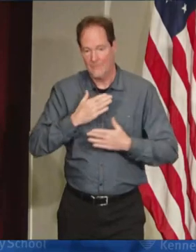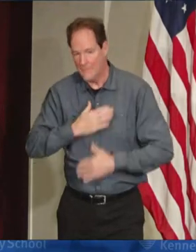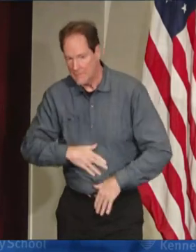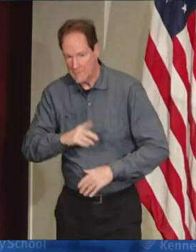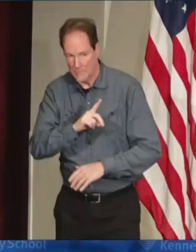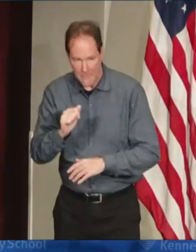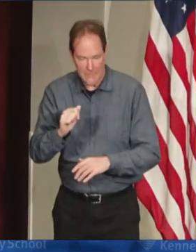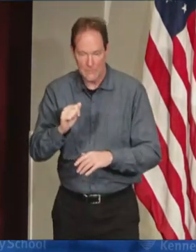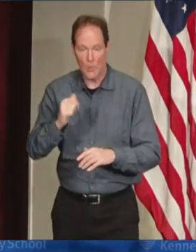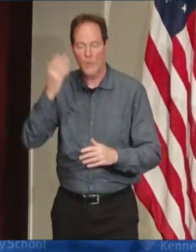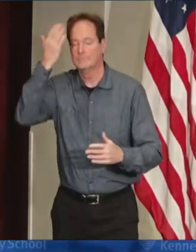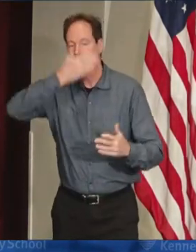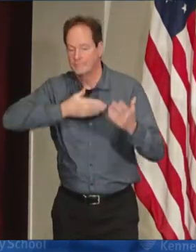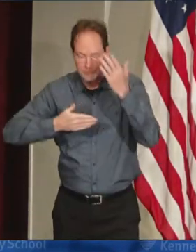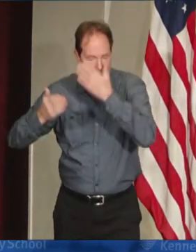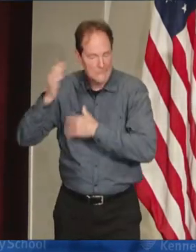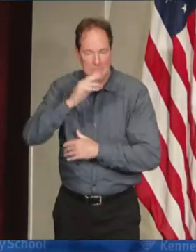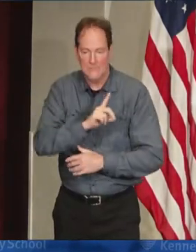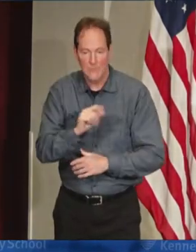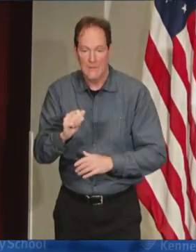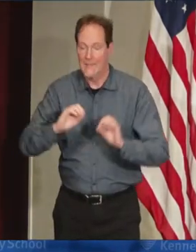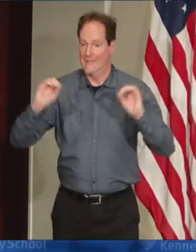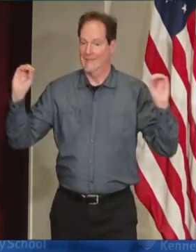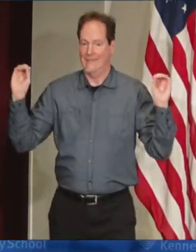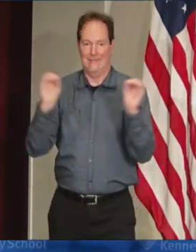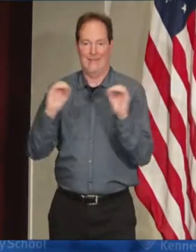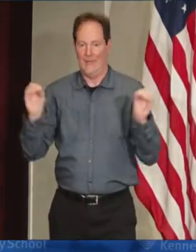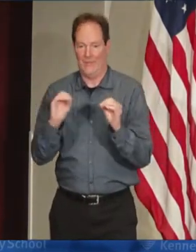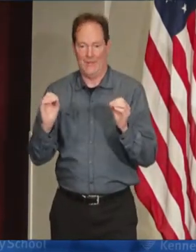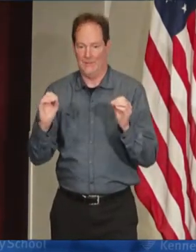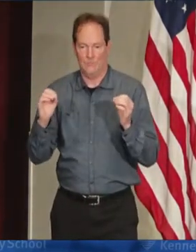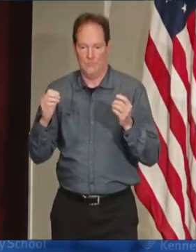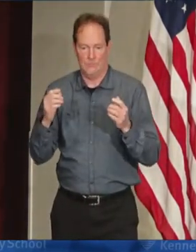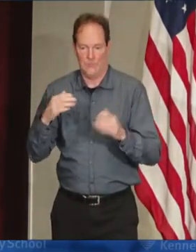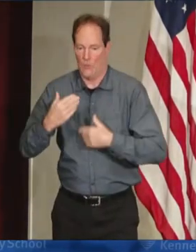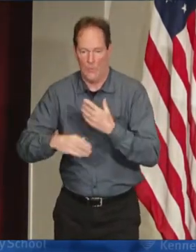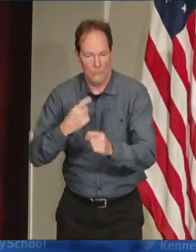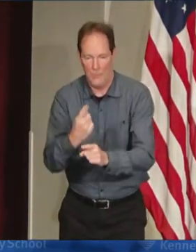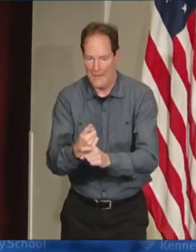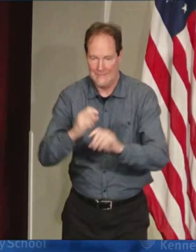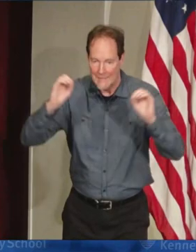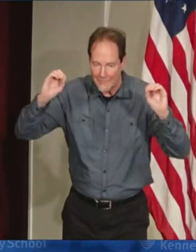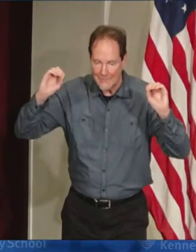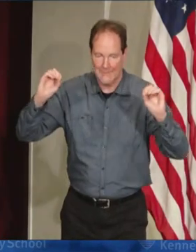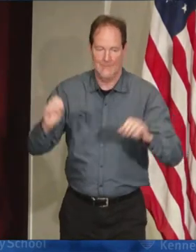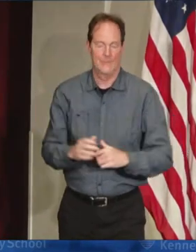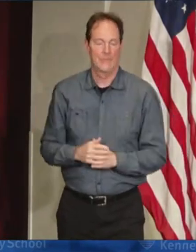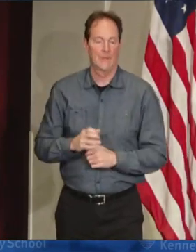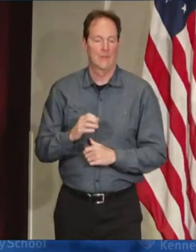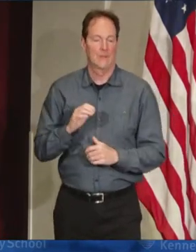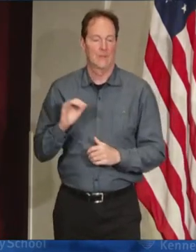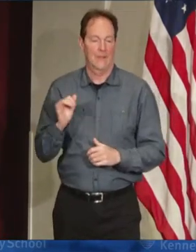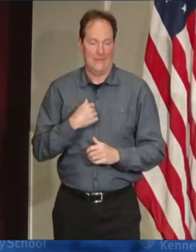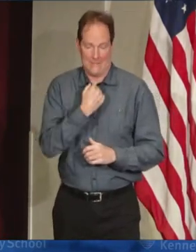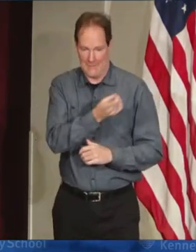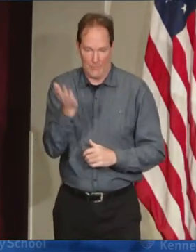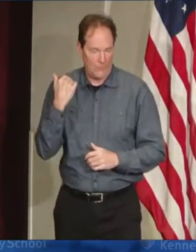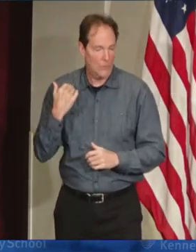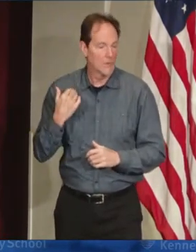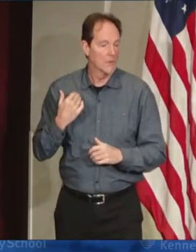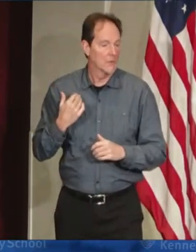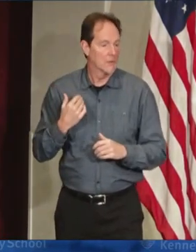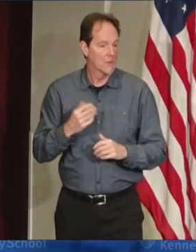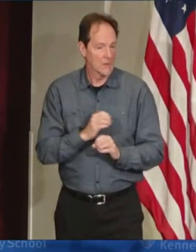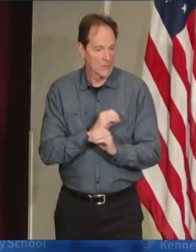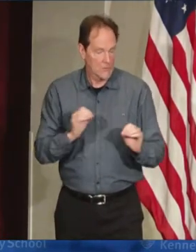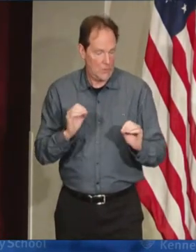or invisible disability, nothing was really going right. And as I said earlier, one of the big problems is no one